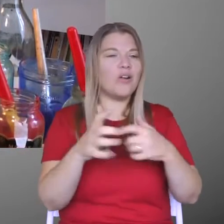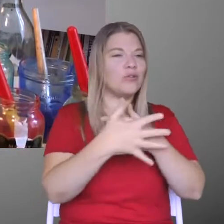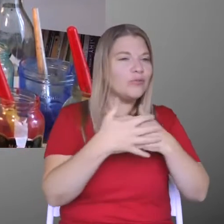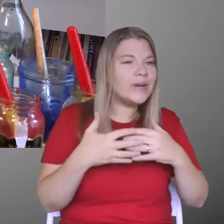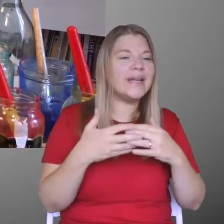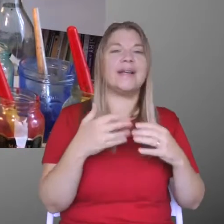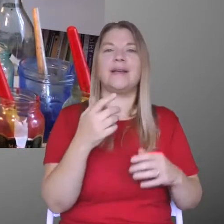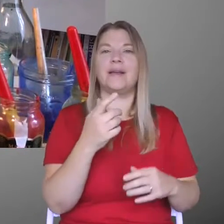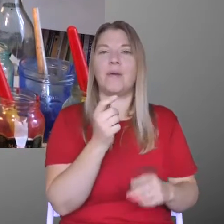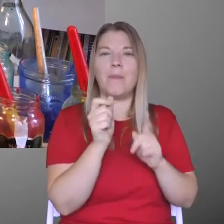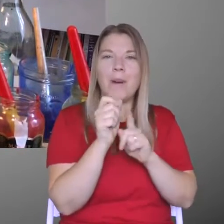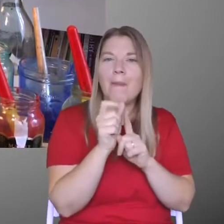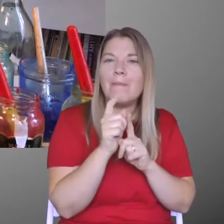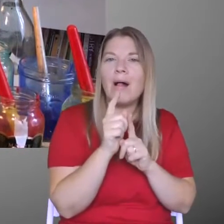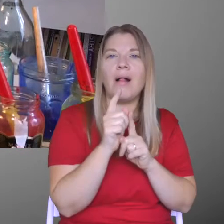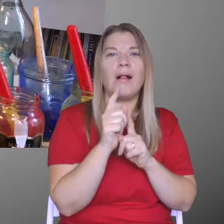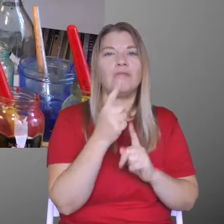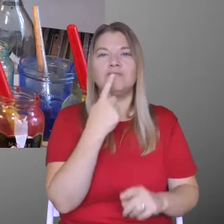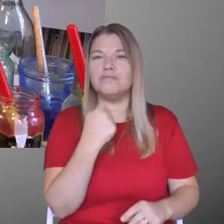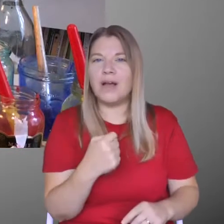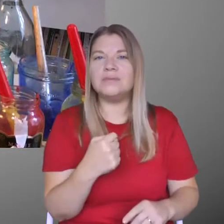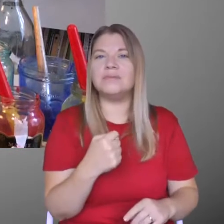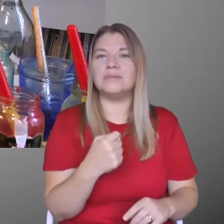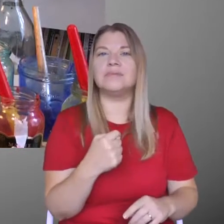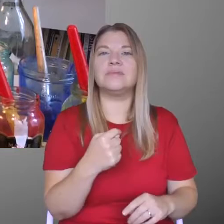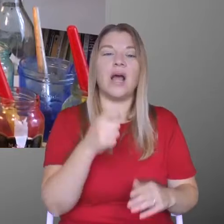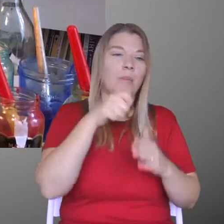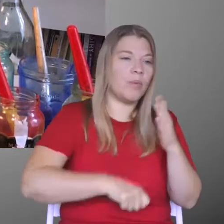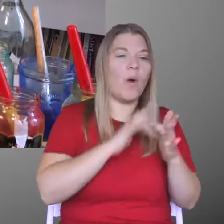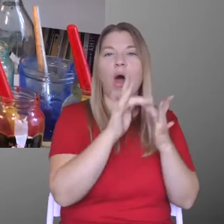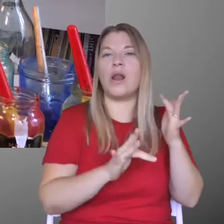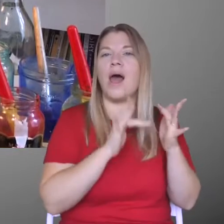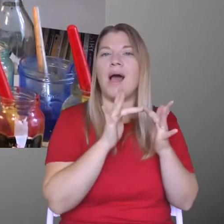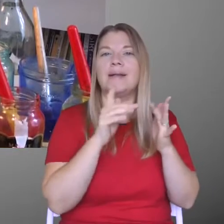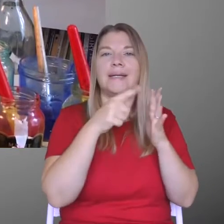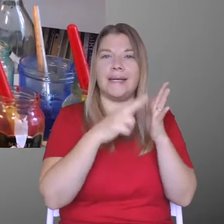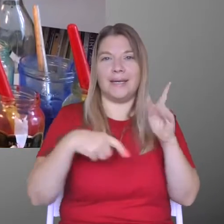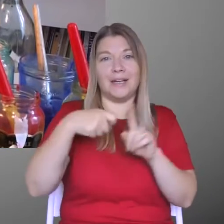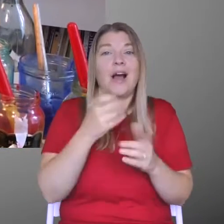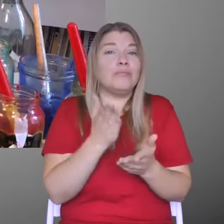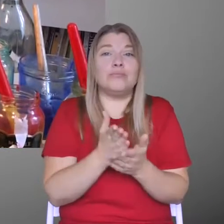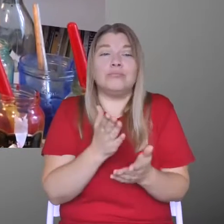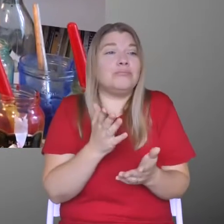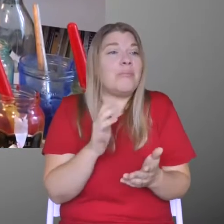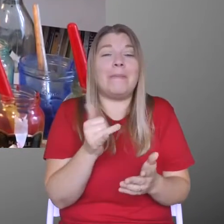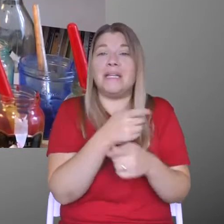And I bought these online. Now I appreciate not everybody will have ink to hand, so